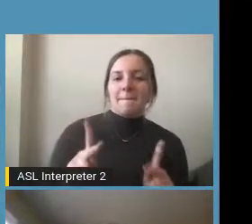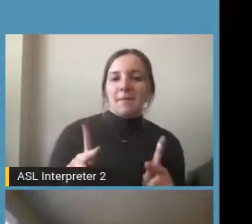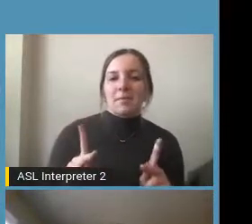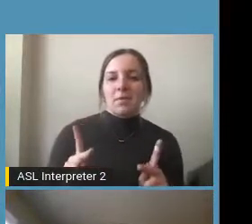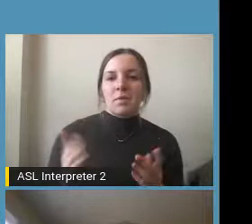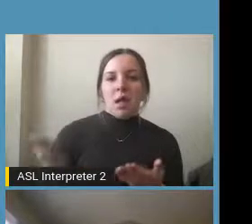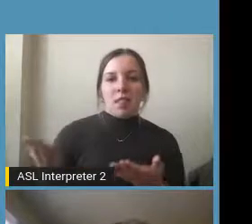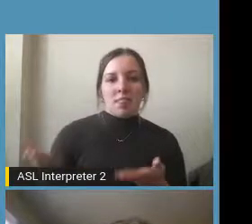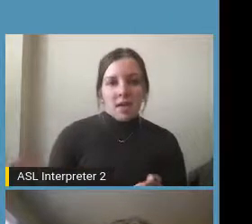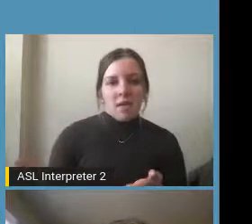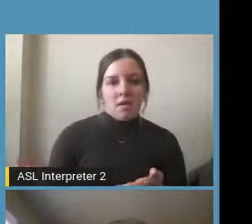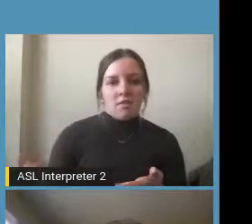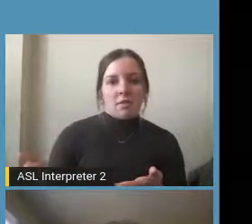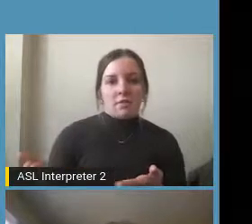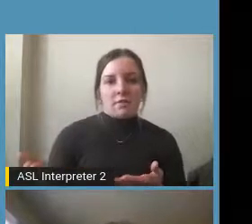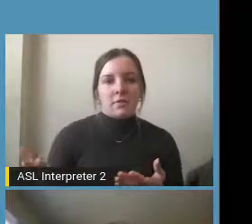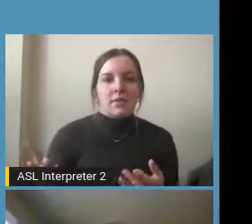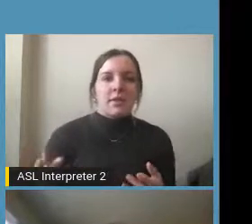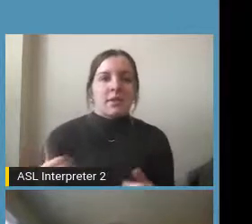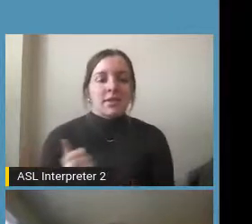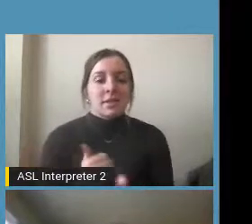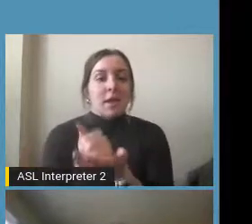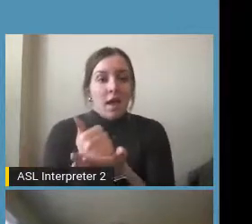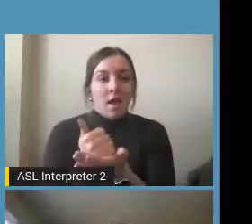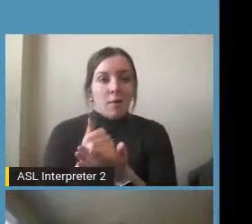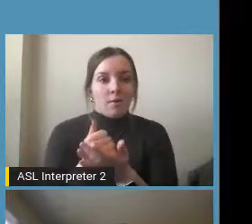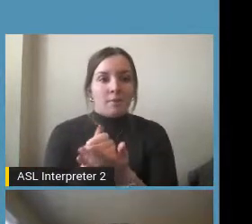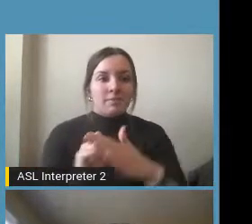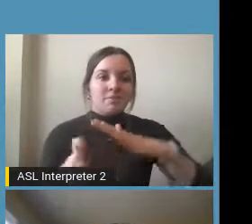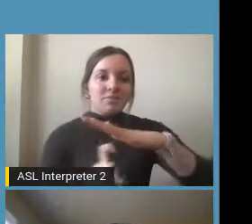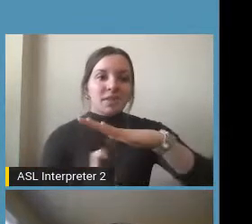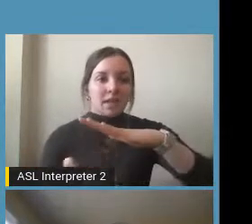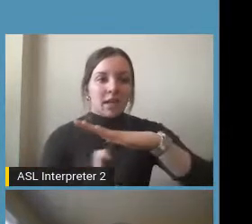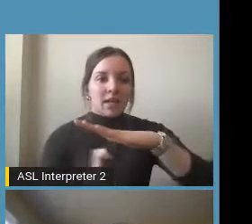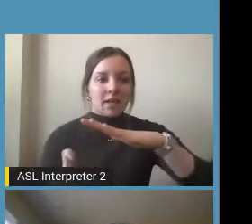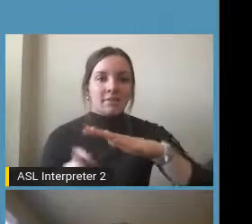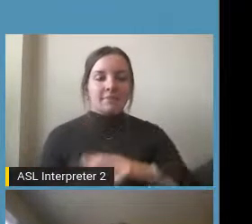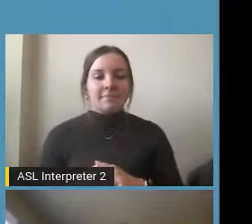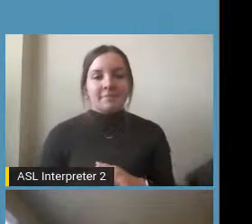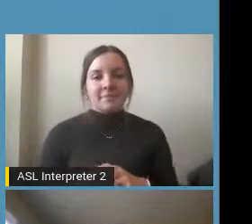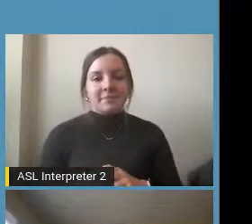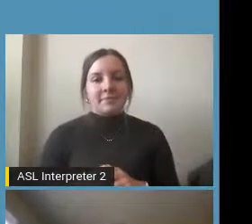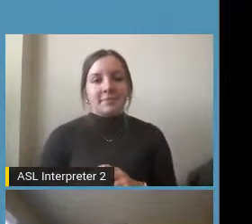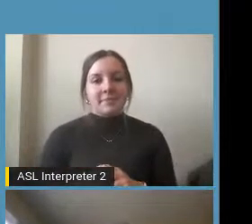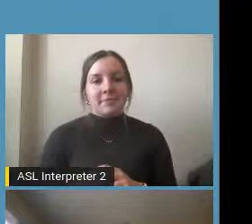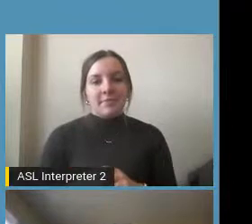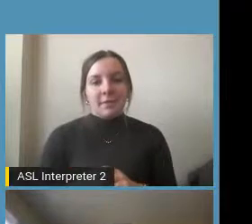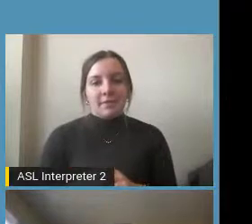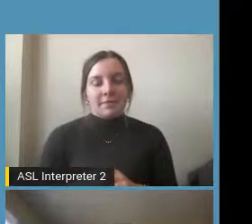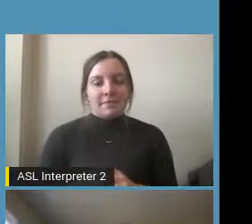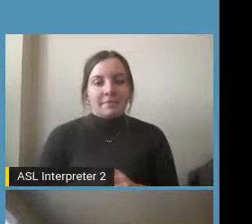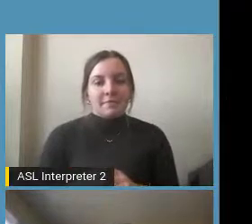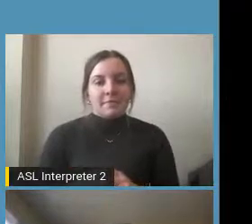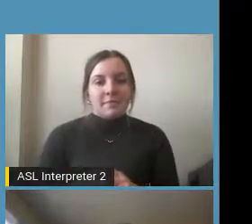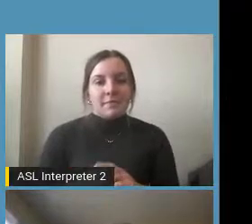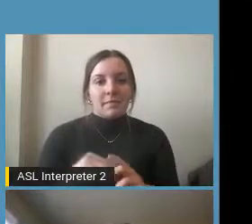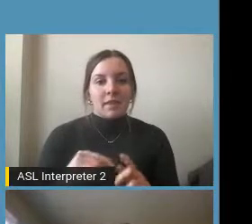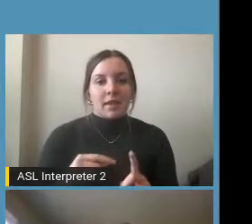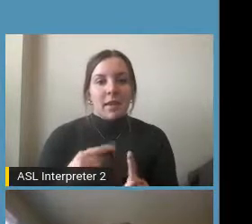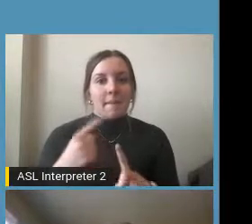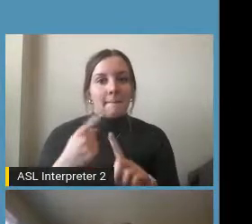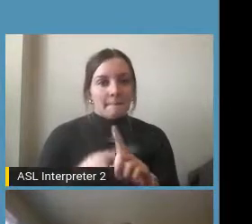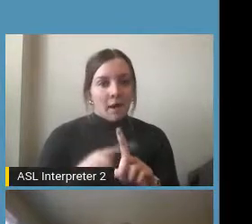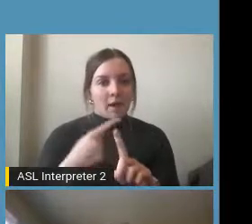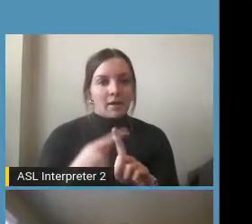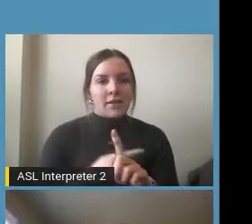thing. And when it was all said and done, it took months to deal with the data. And there's a